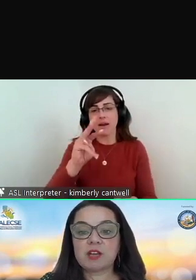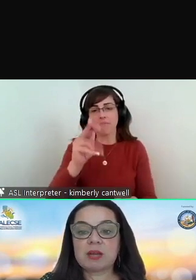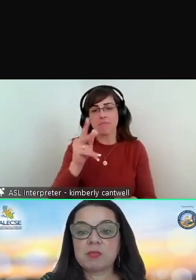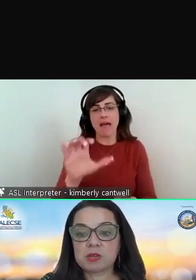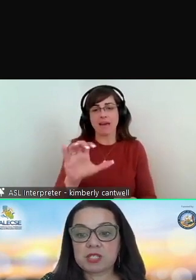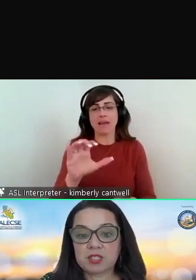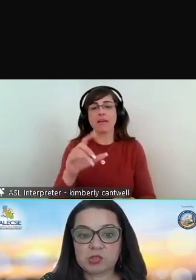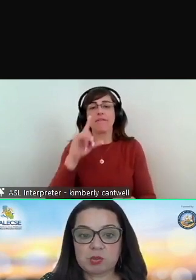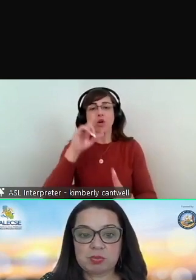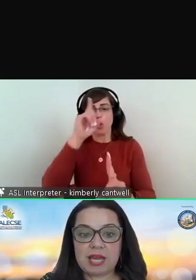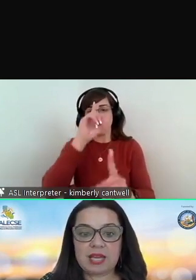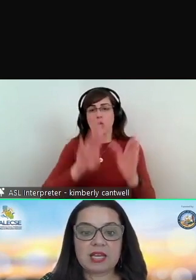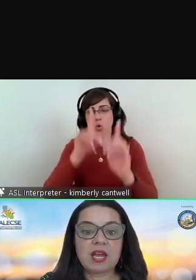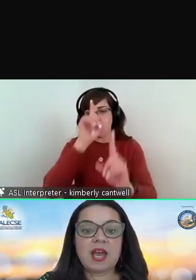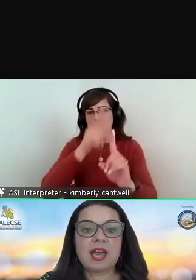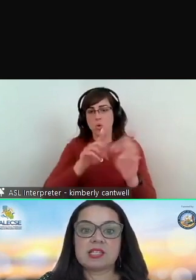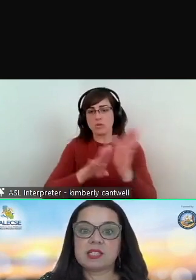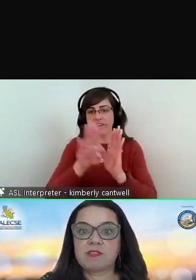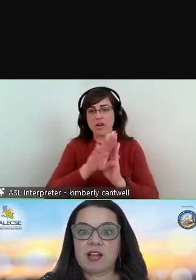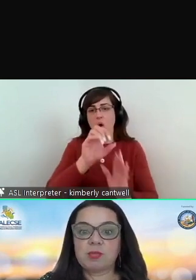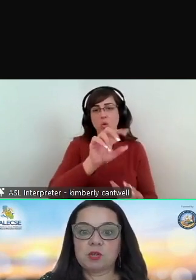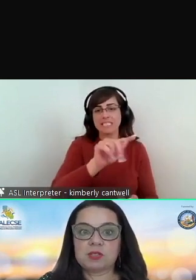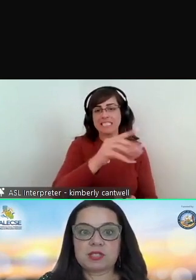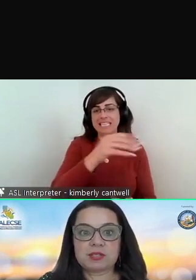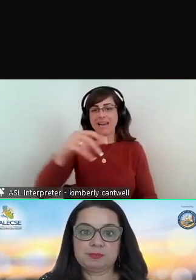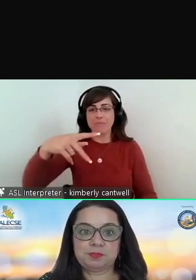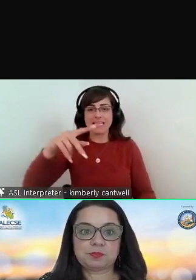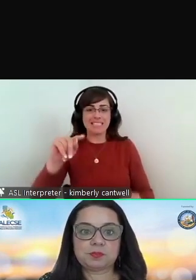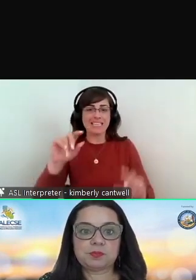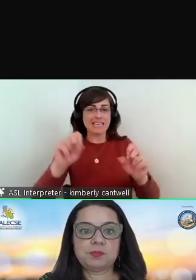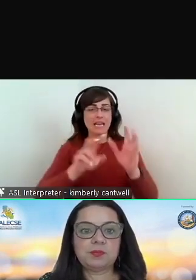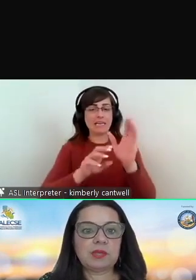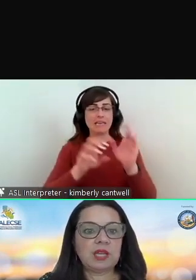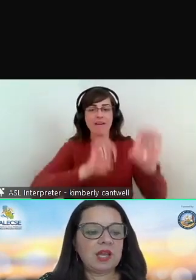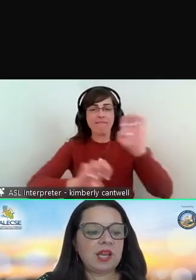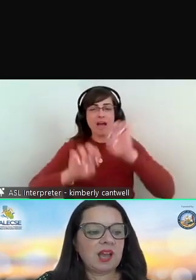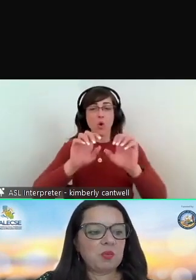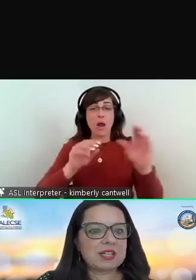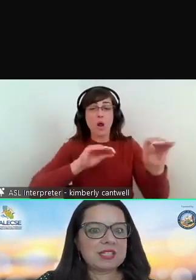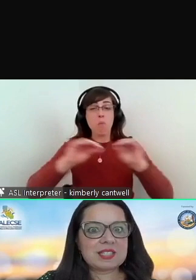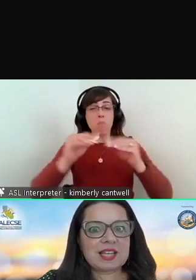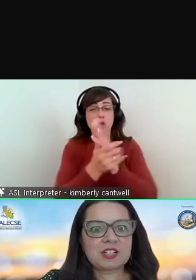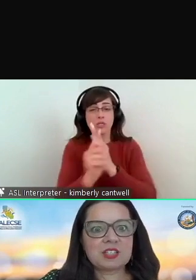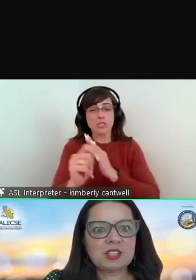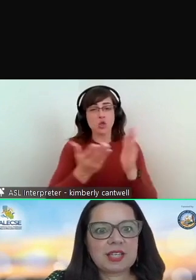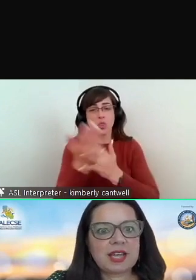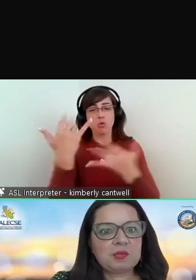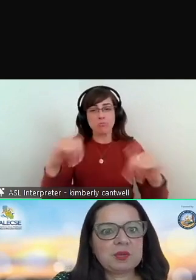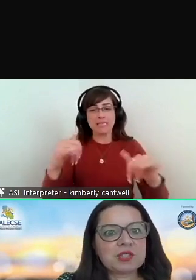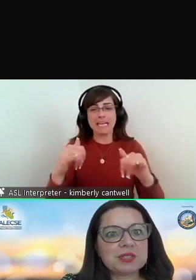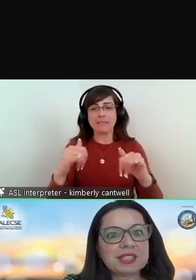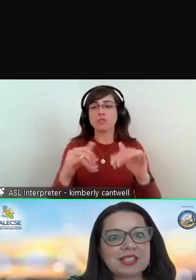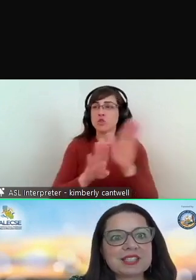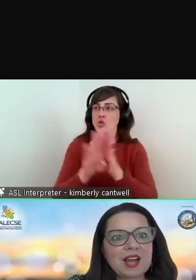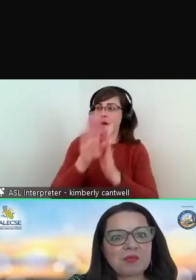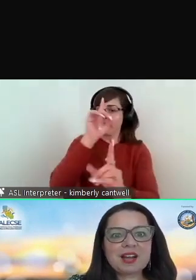can evaluate motor skills through play and to develop goals. And what does this actually look like? Well, it's not rocket